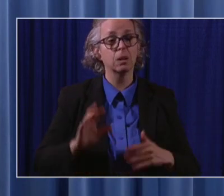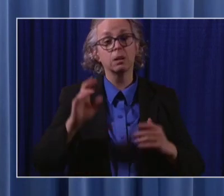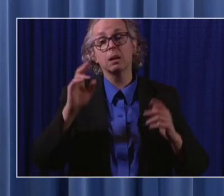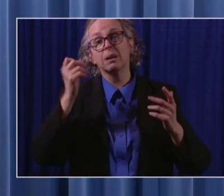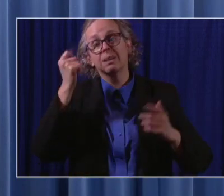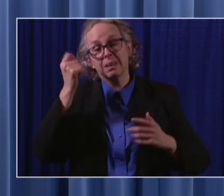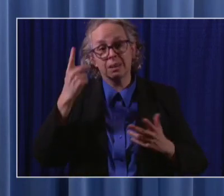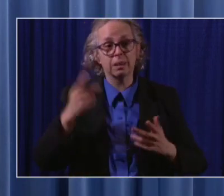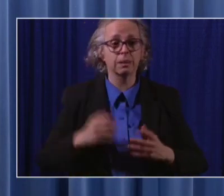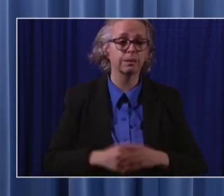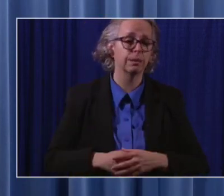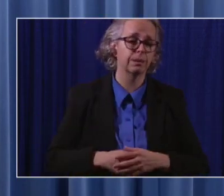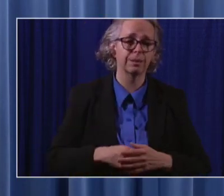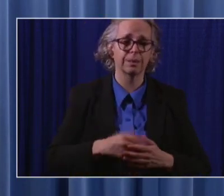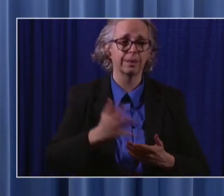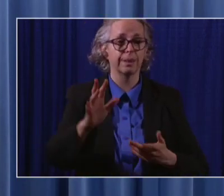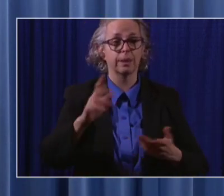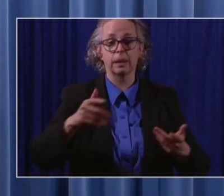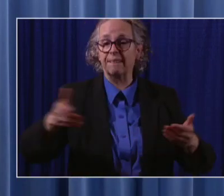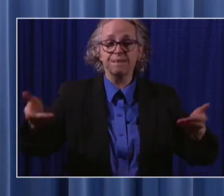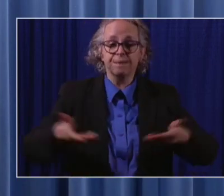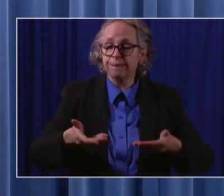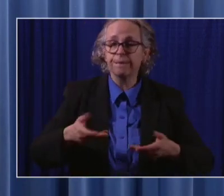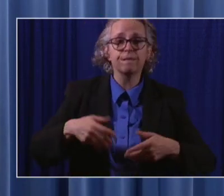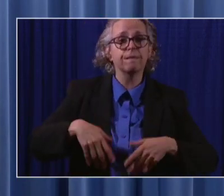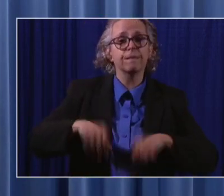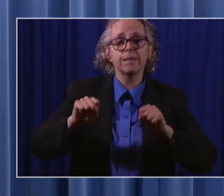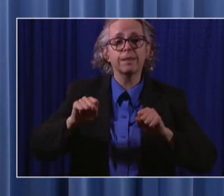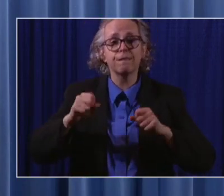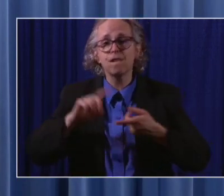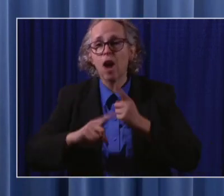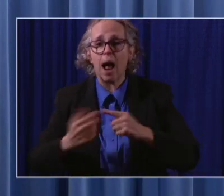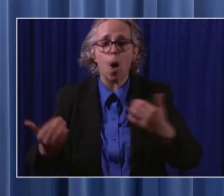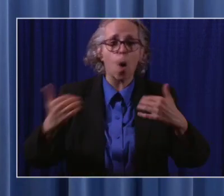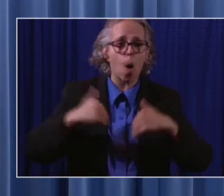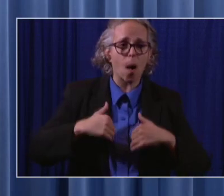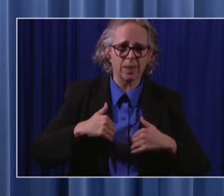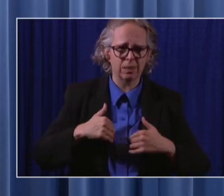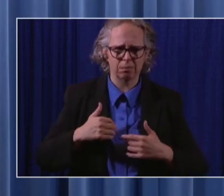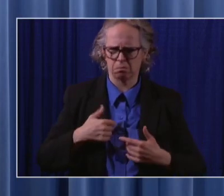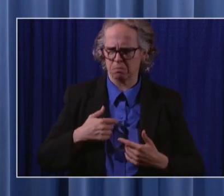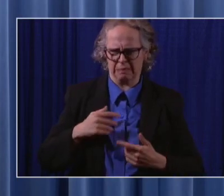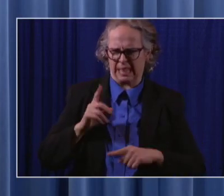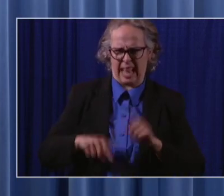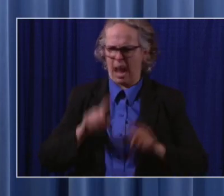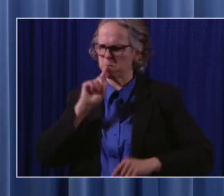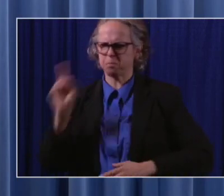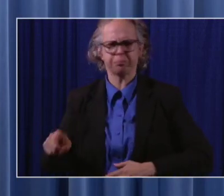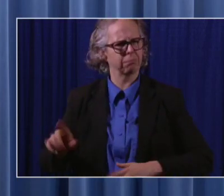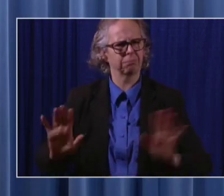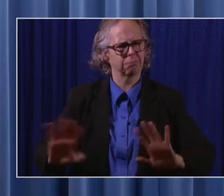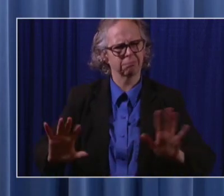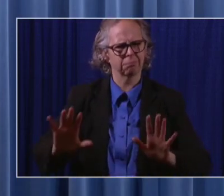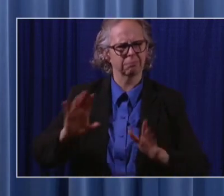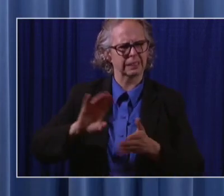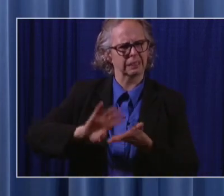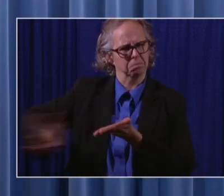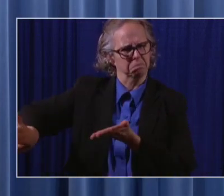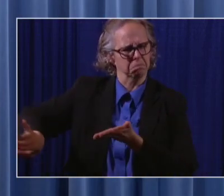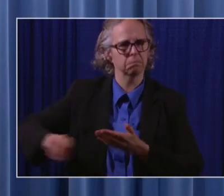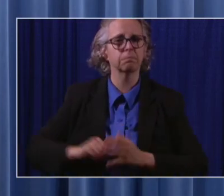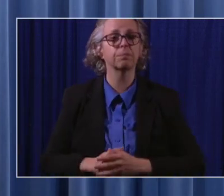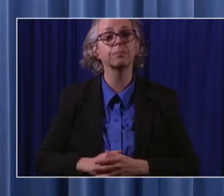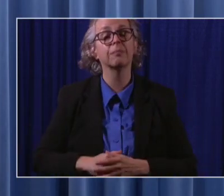have people in their home. We're not regulating that at all. But we wanted to put these in